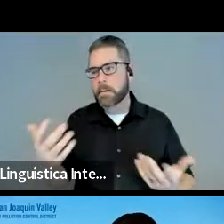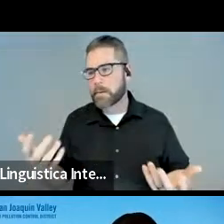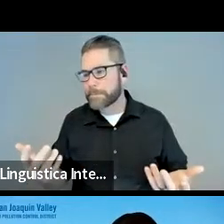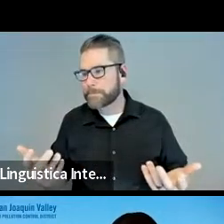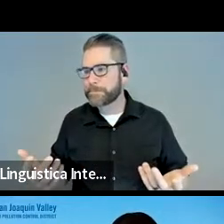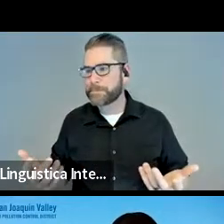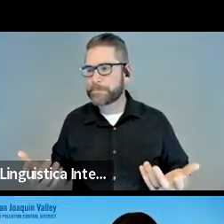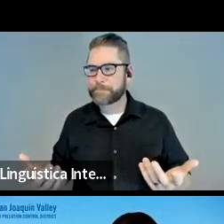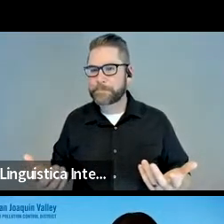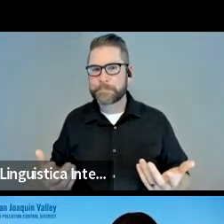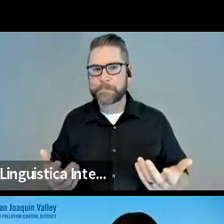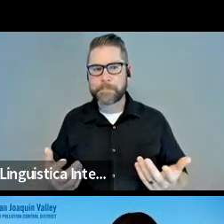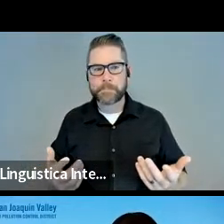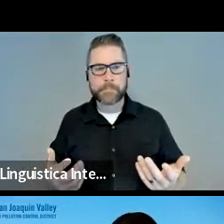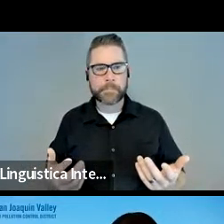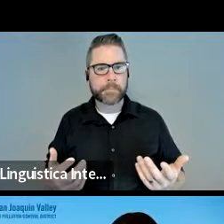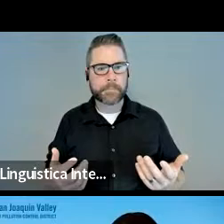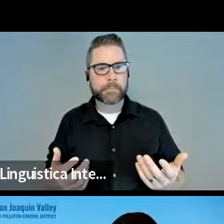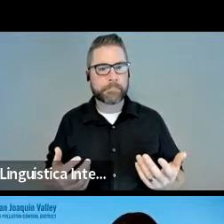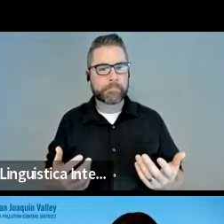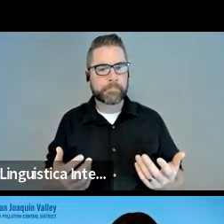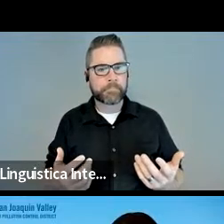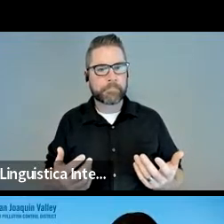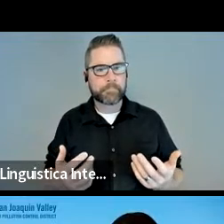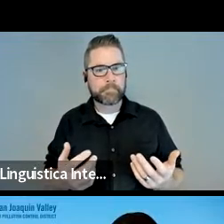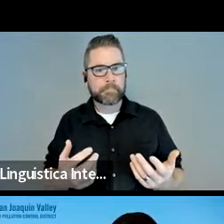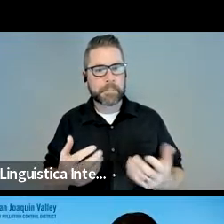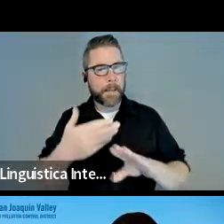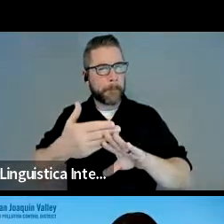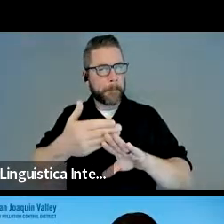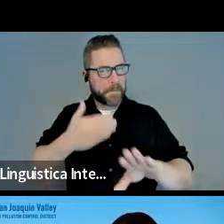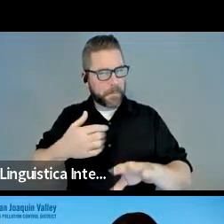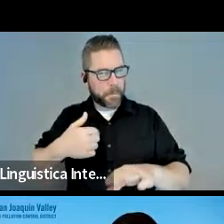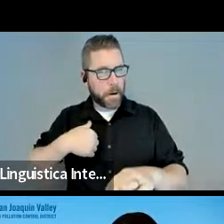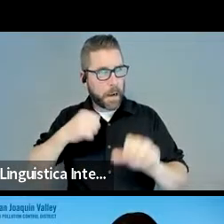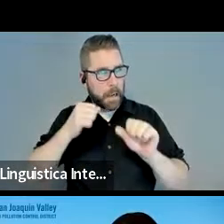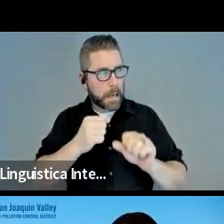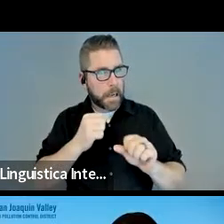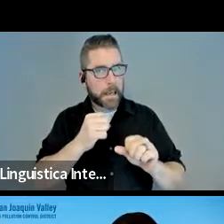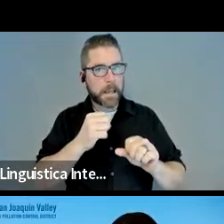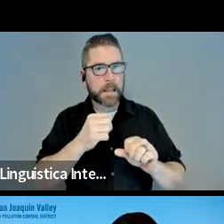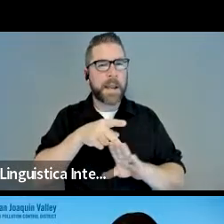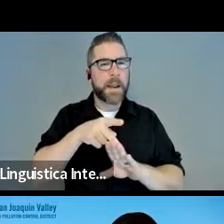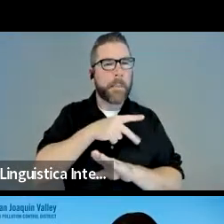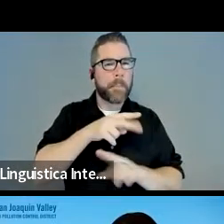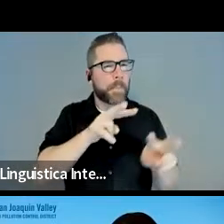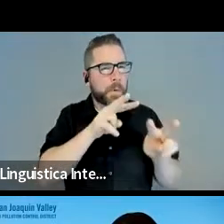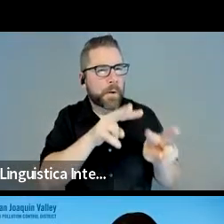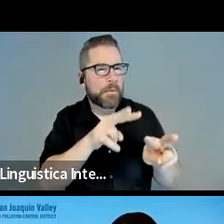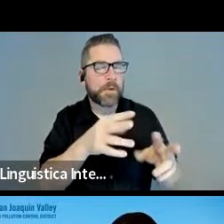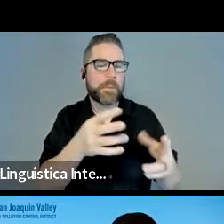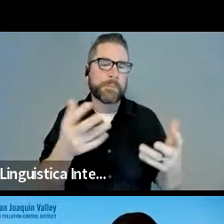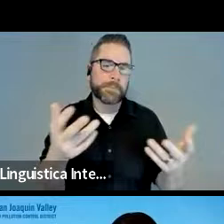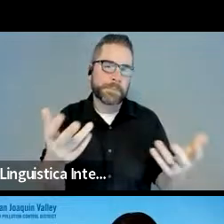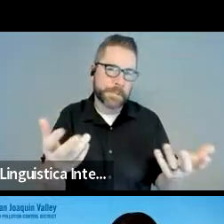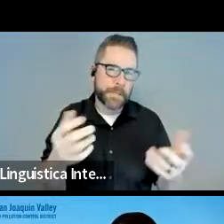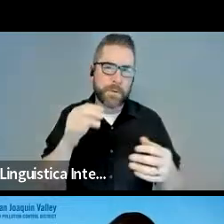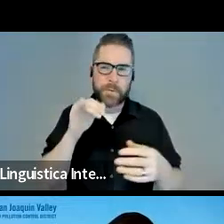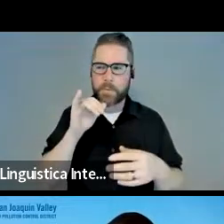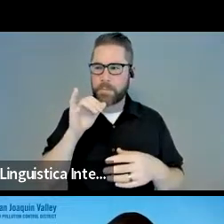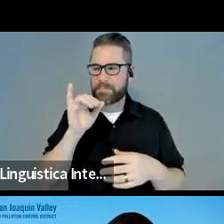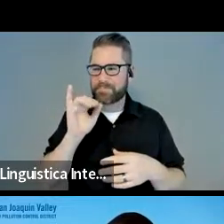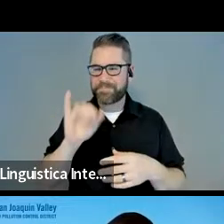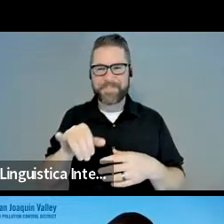what's gonna be there. But obviously, I didn't receive any information about that. So accessibility and the air